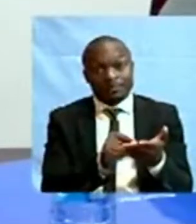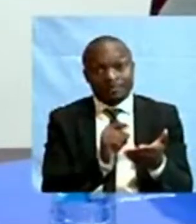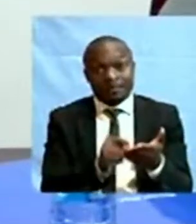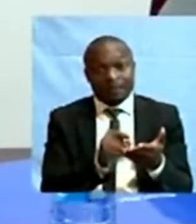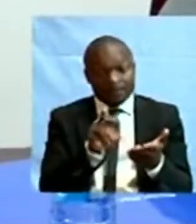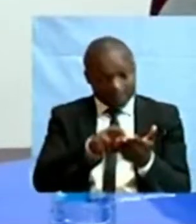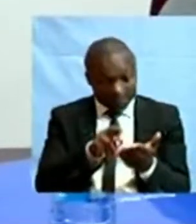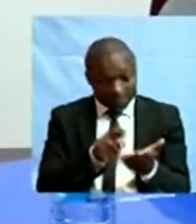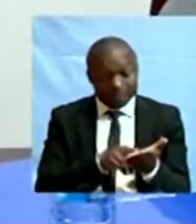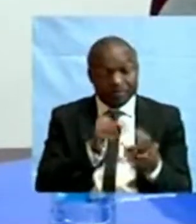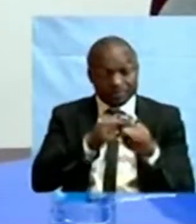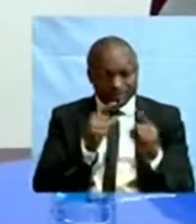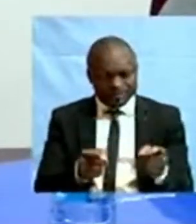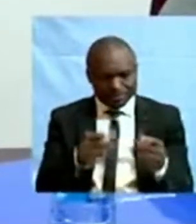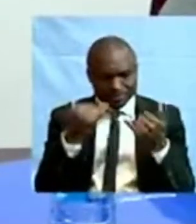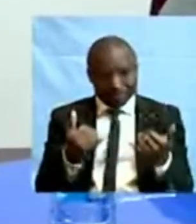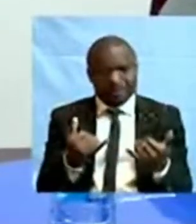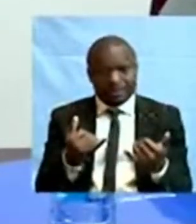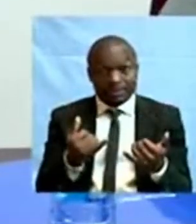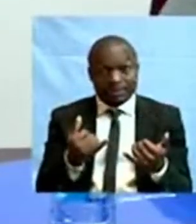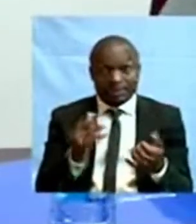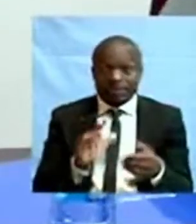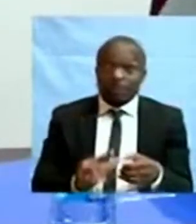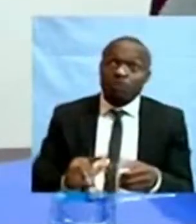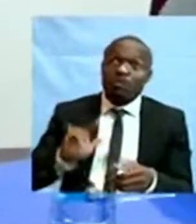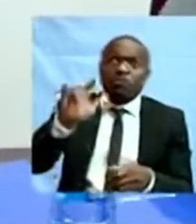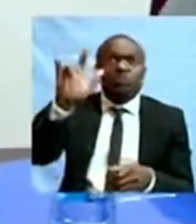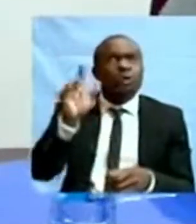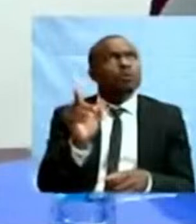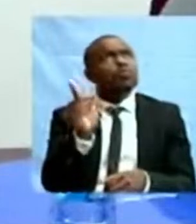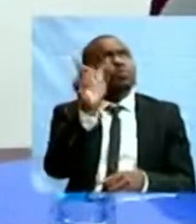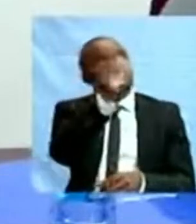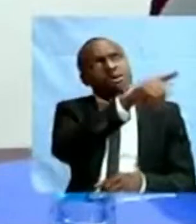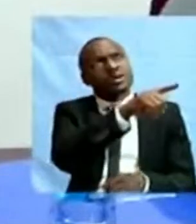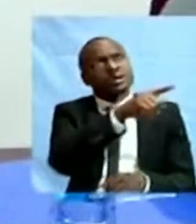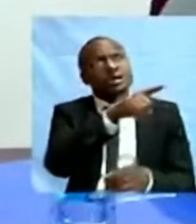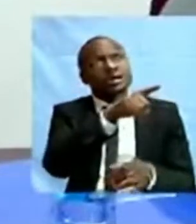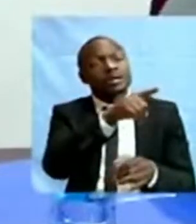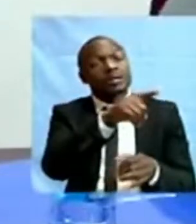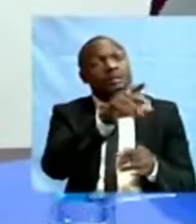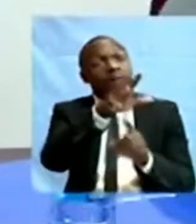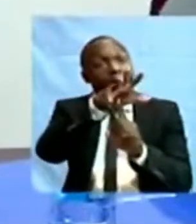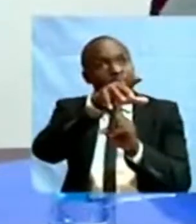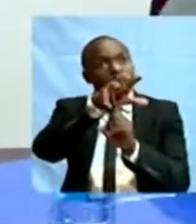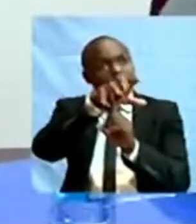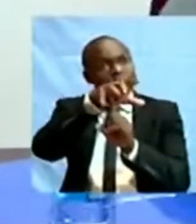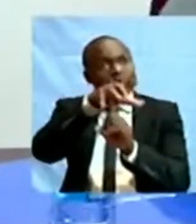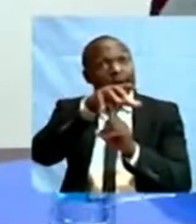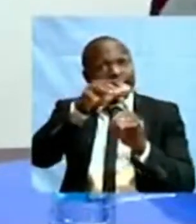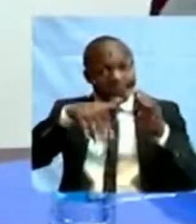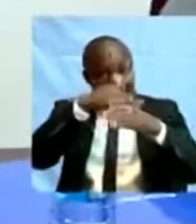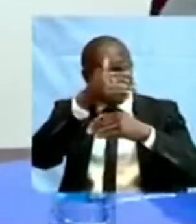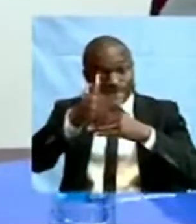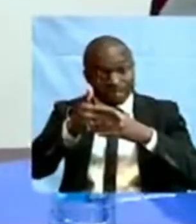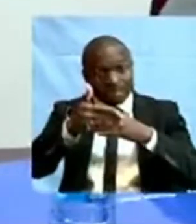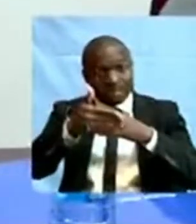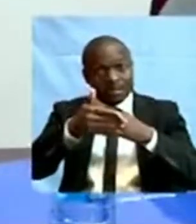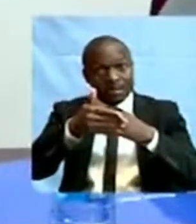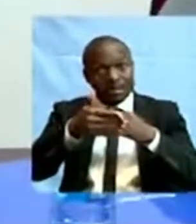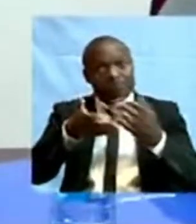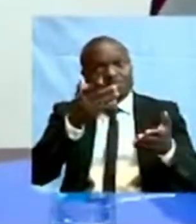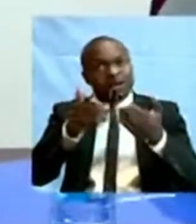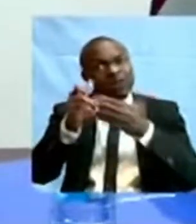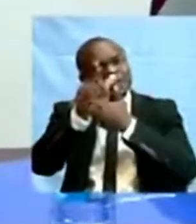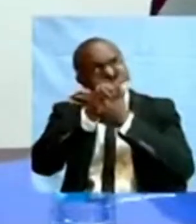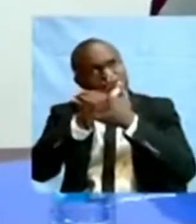But this time, for example, imagine if an aircraft is passing, maybe there is a recording outside. Whether it's a drone or whether it's a phone